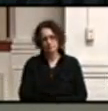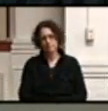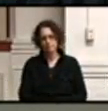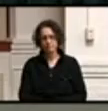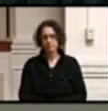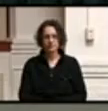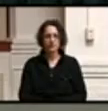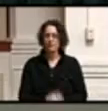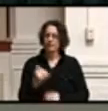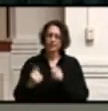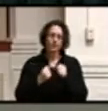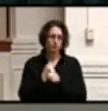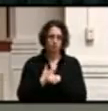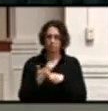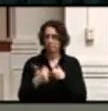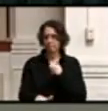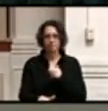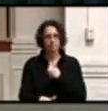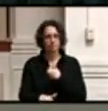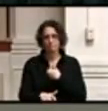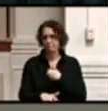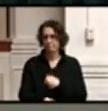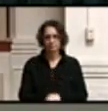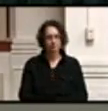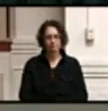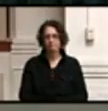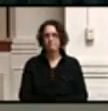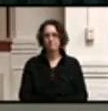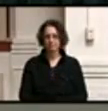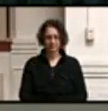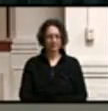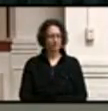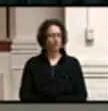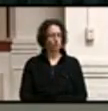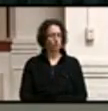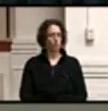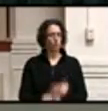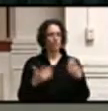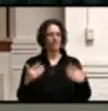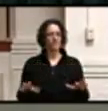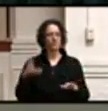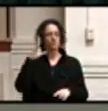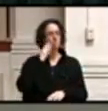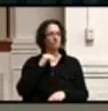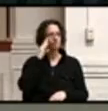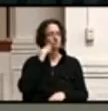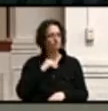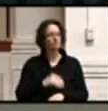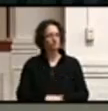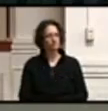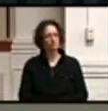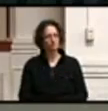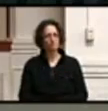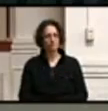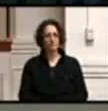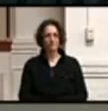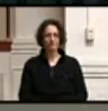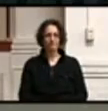such a burden, you know, and we know what to expect. But it really isn't. And I